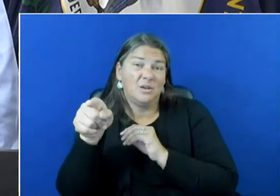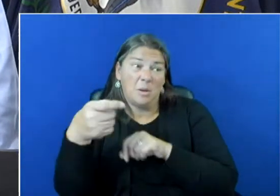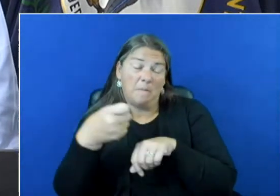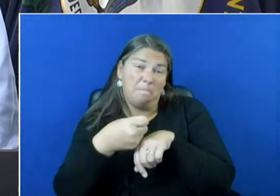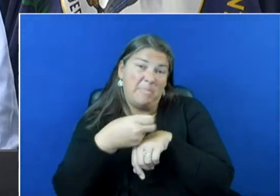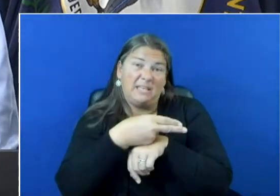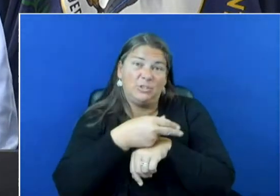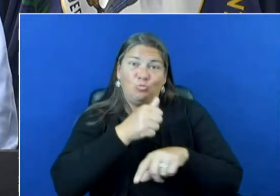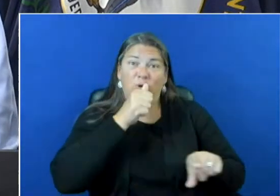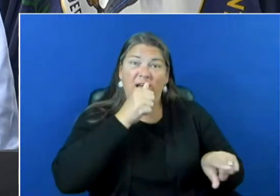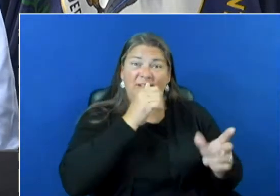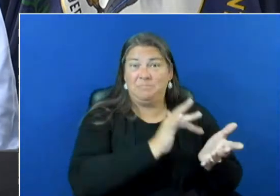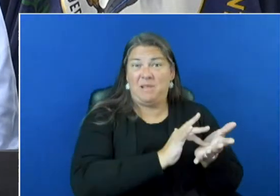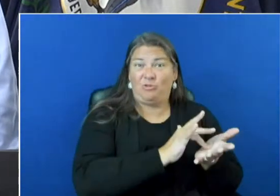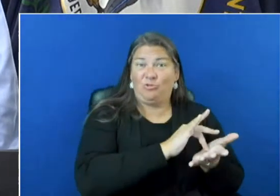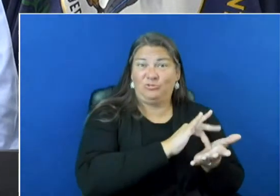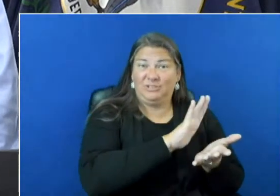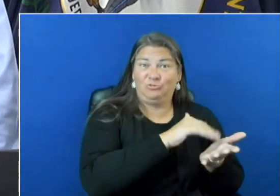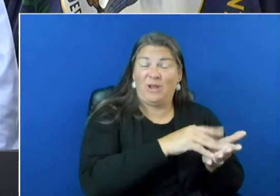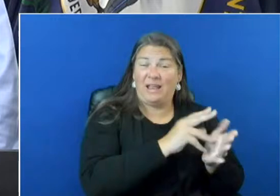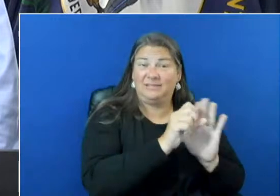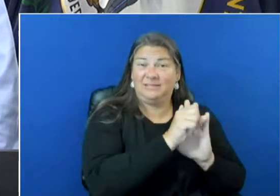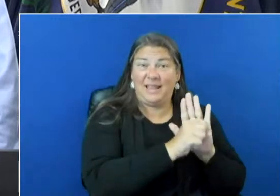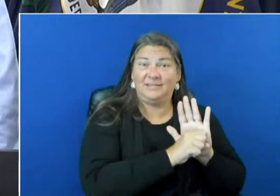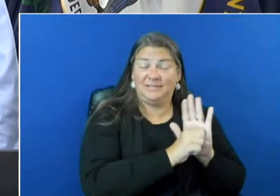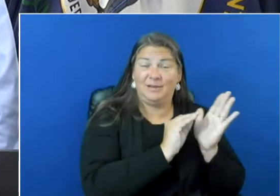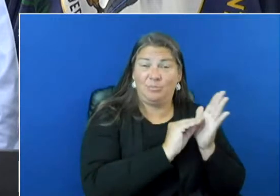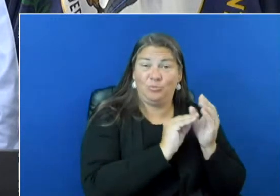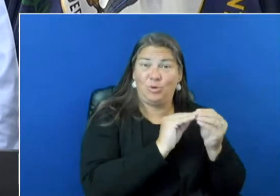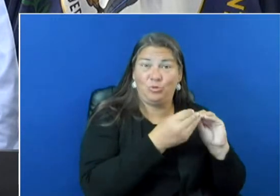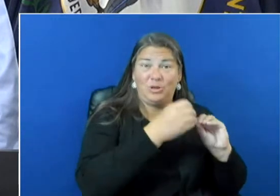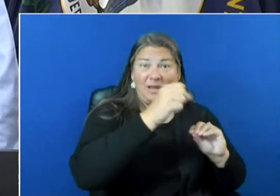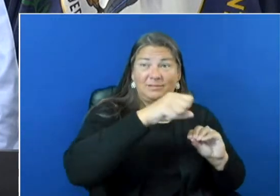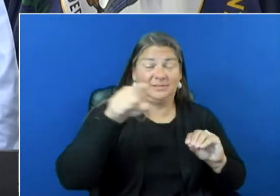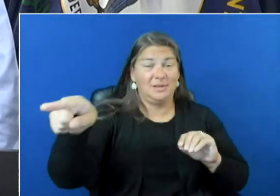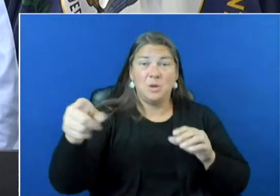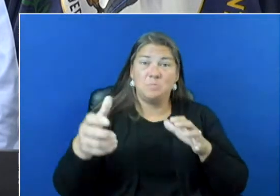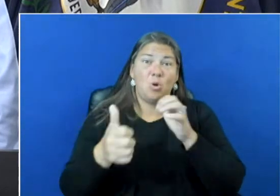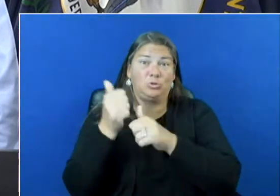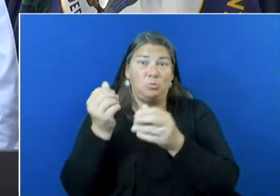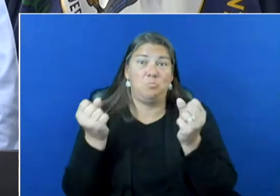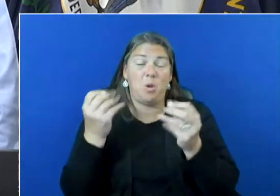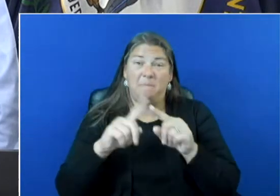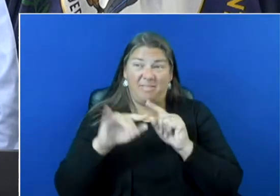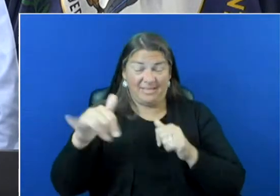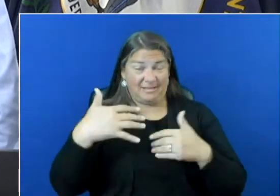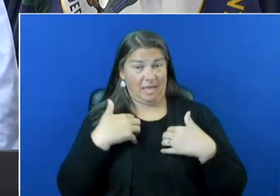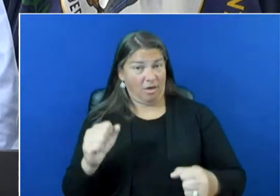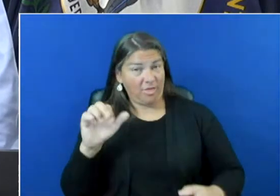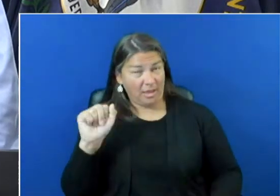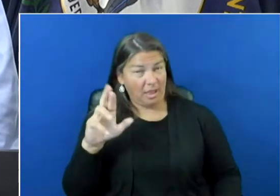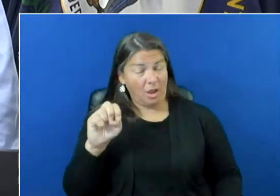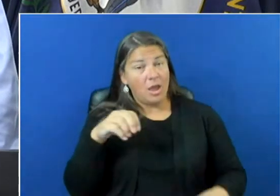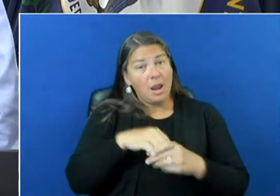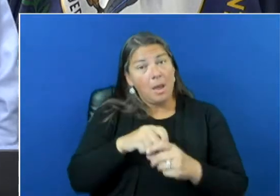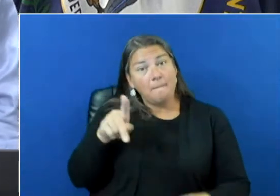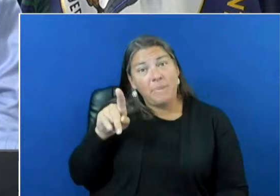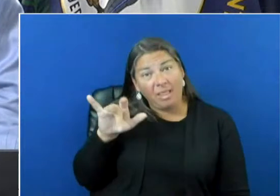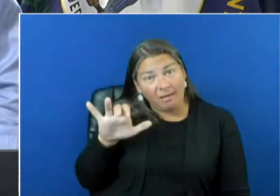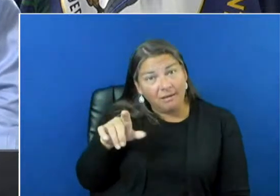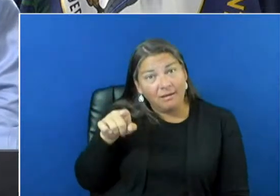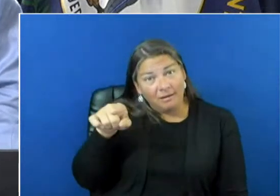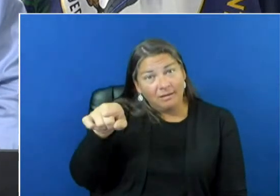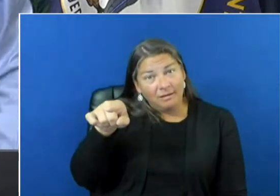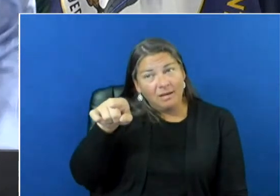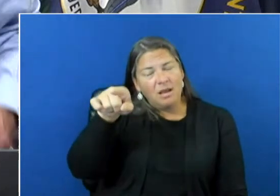other state numbers. But these are healthcare facilities in the public that are dealing with the most vulnerable.